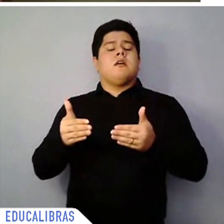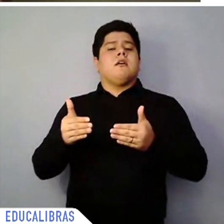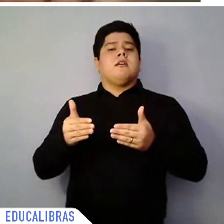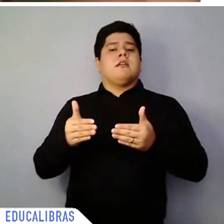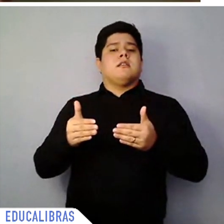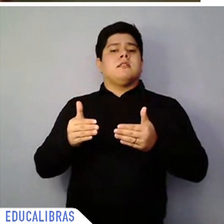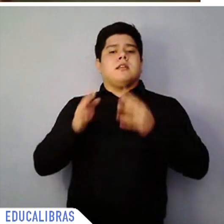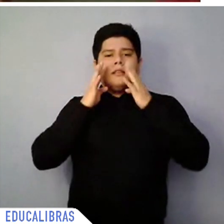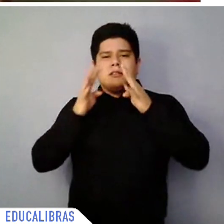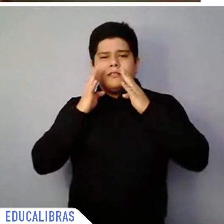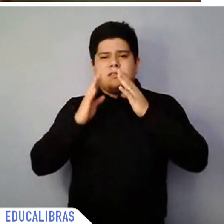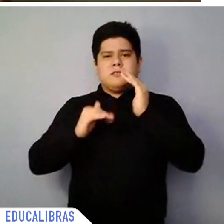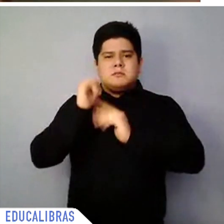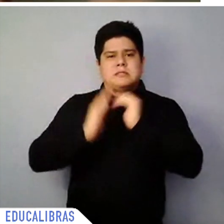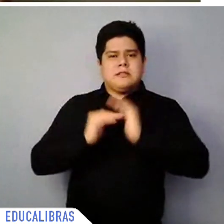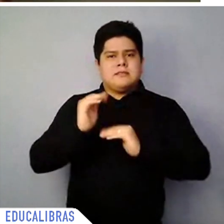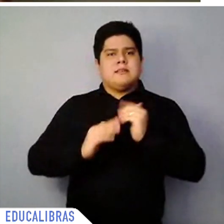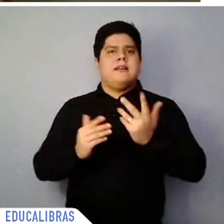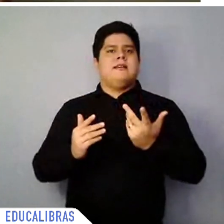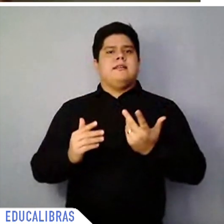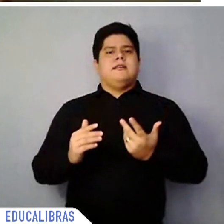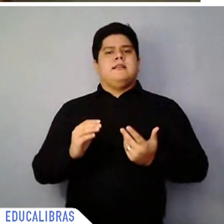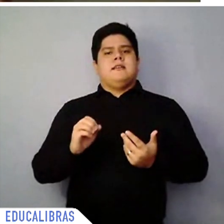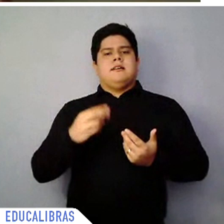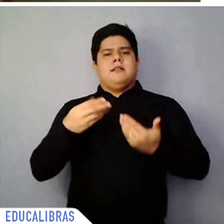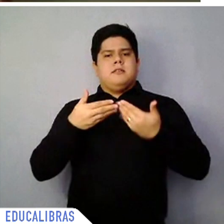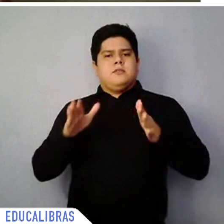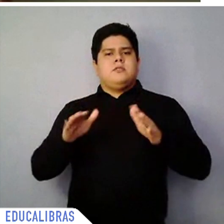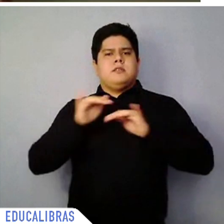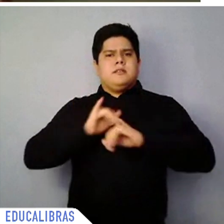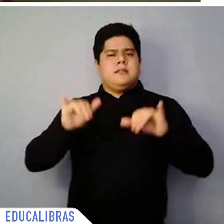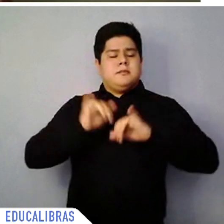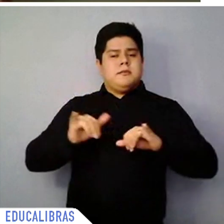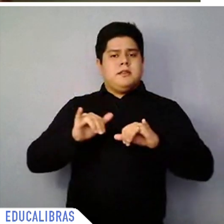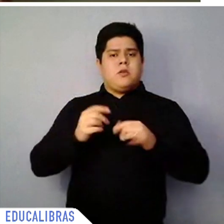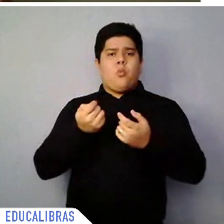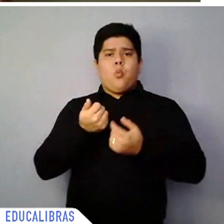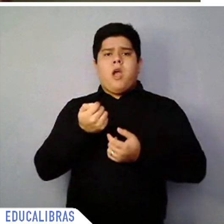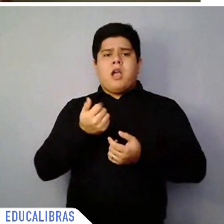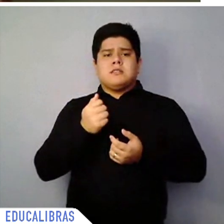and most of this money is